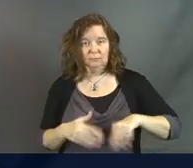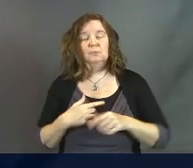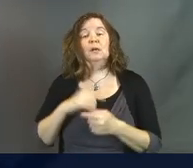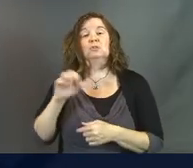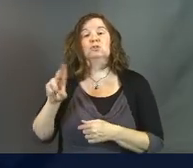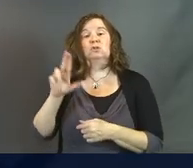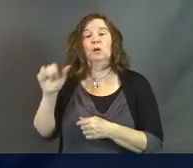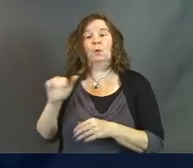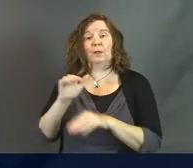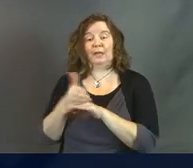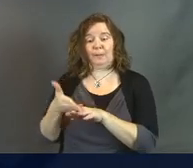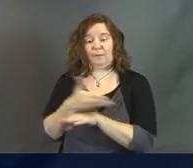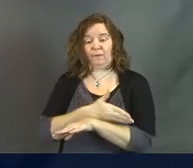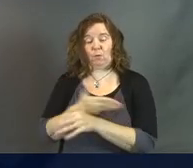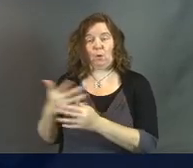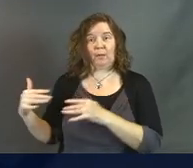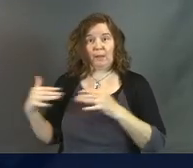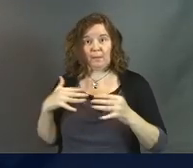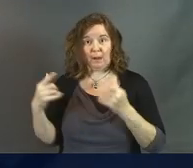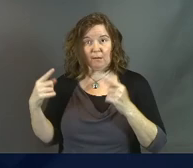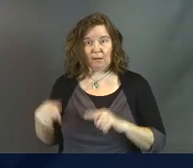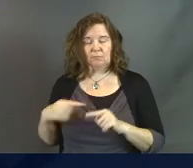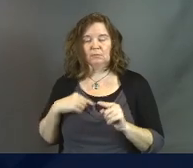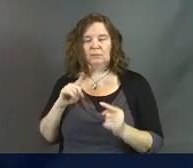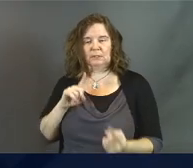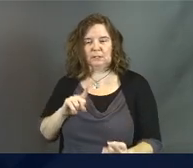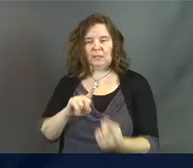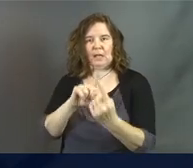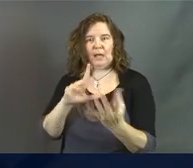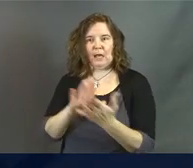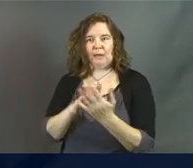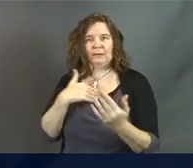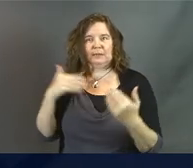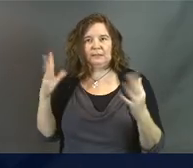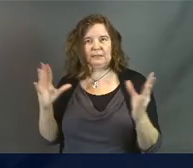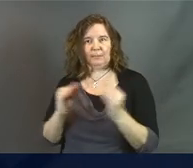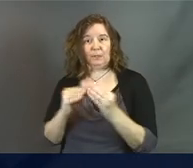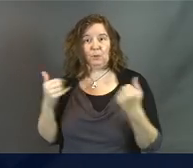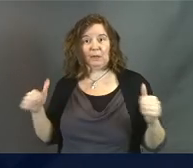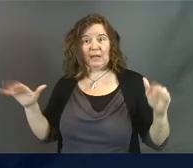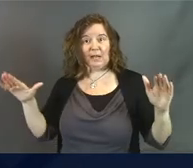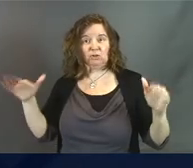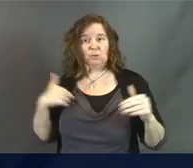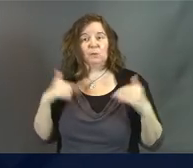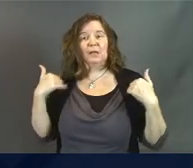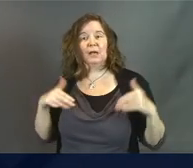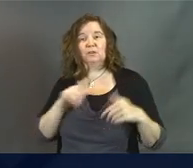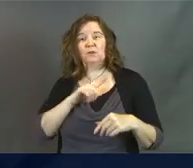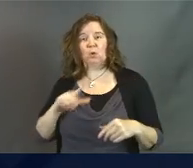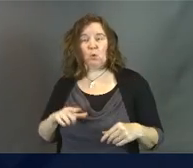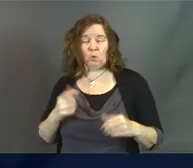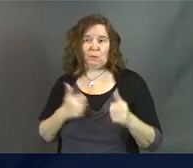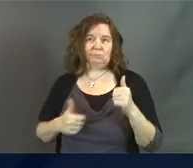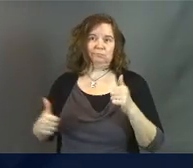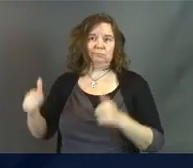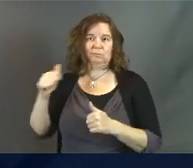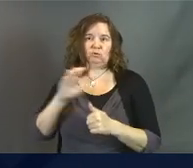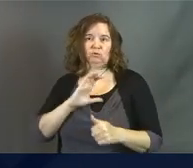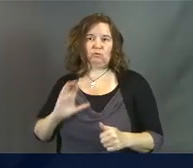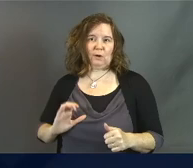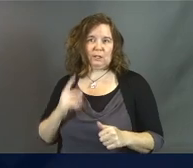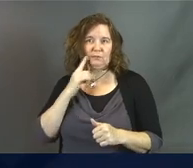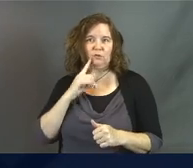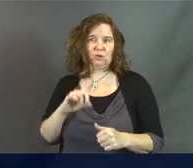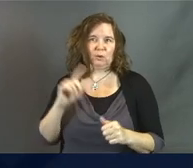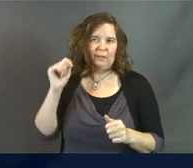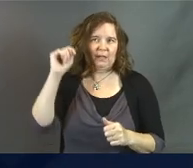And Joshua, the night before the Battle of Jericho, he went and he had this meeting with an angel who turned out to be the angel of the Lord, which is a pre-incarnate Christ